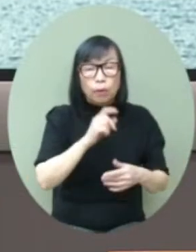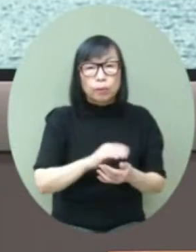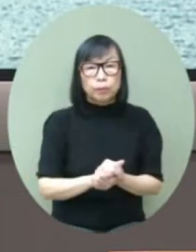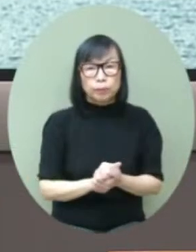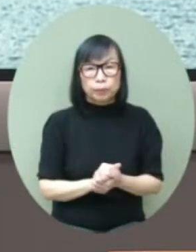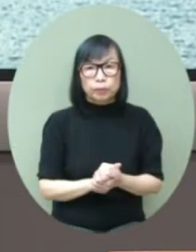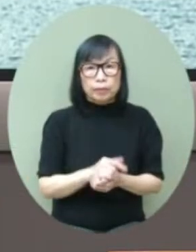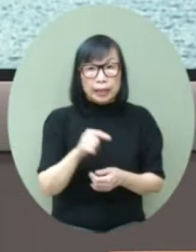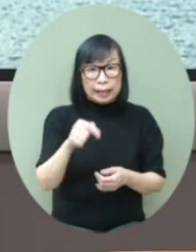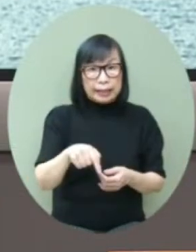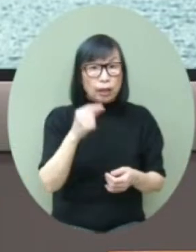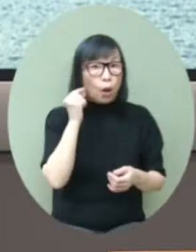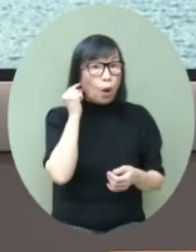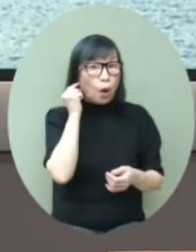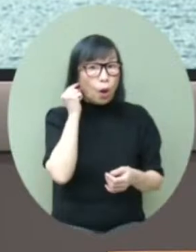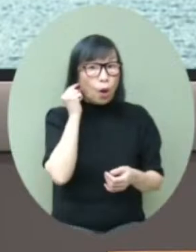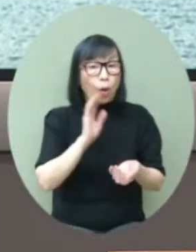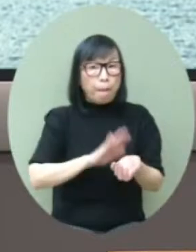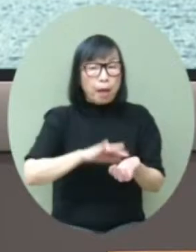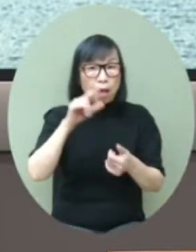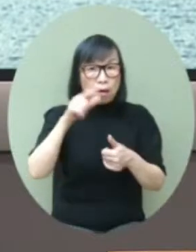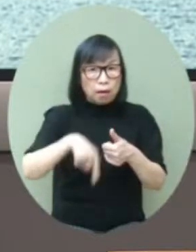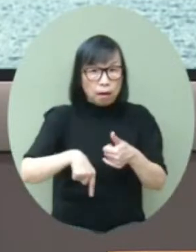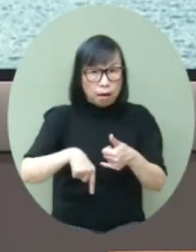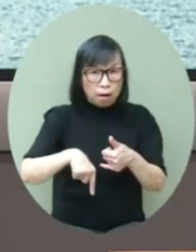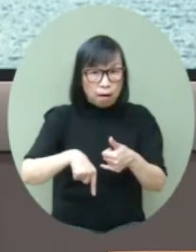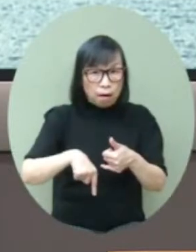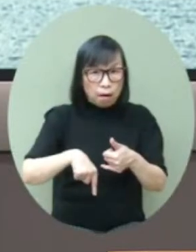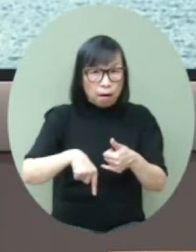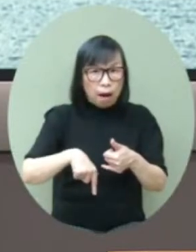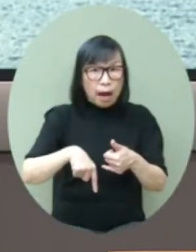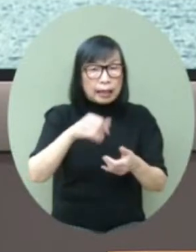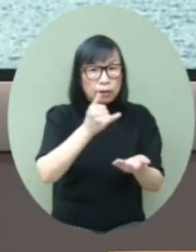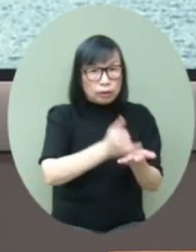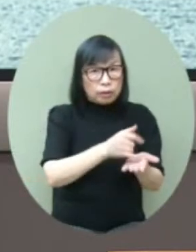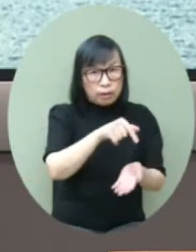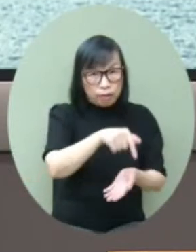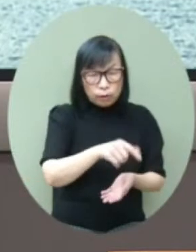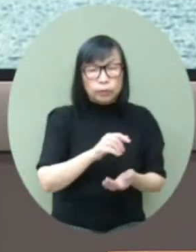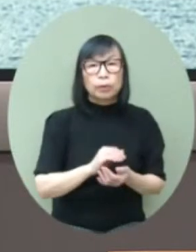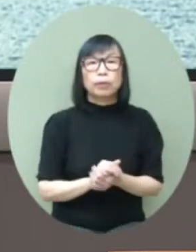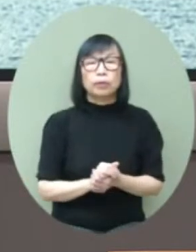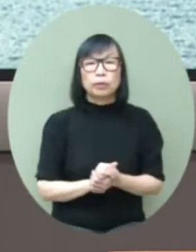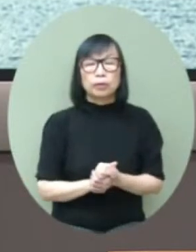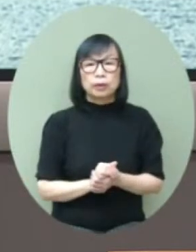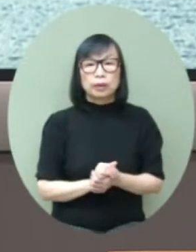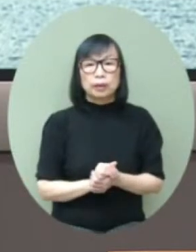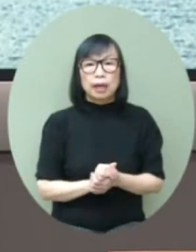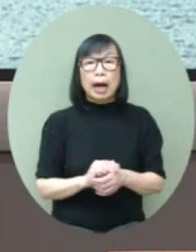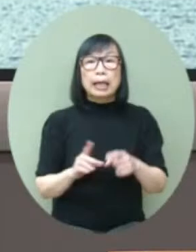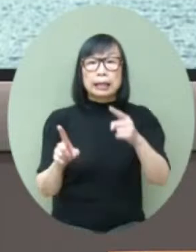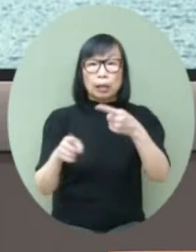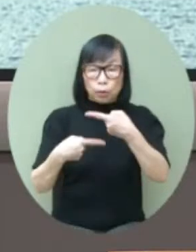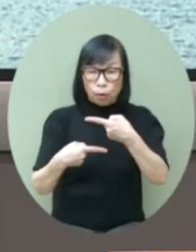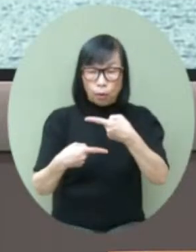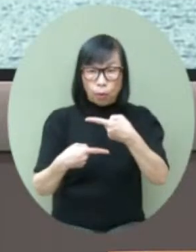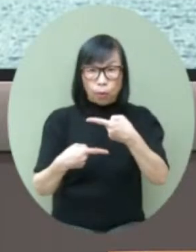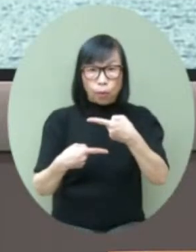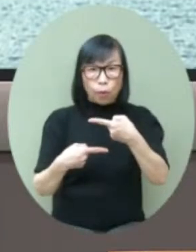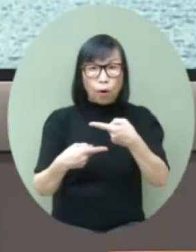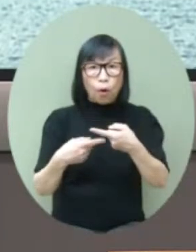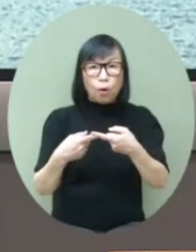premises to perform some works, and the female patient at that time was at the scene. On the 1st